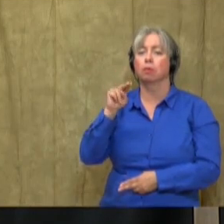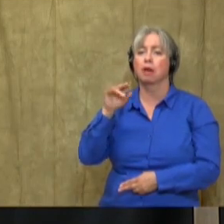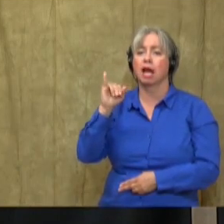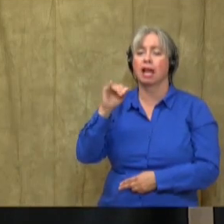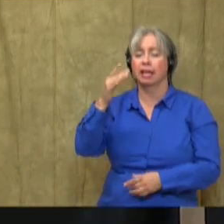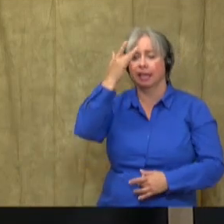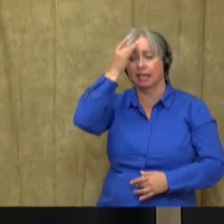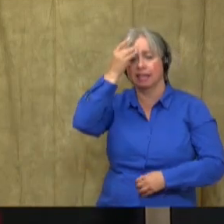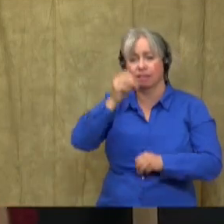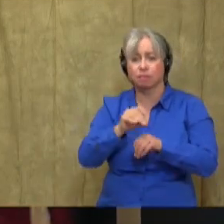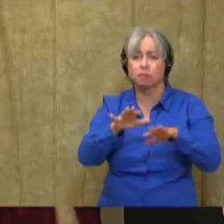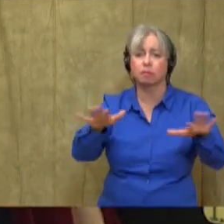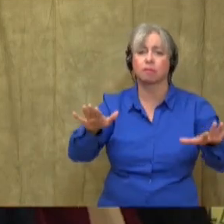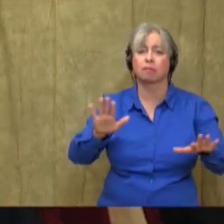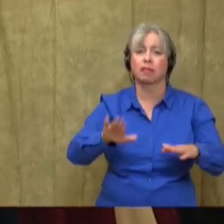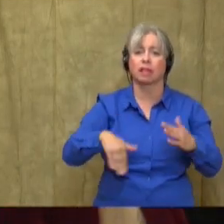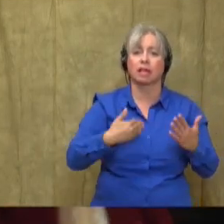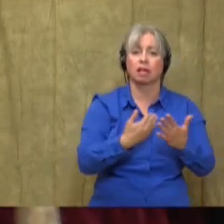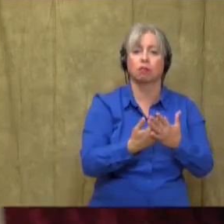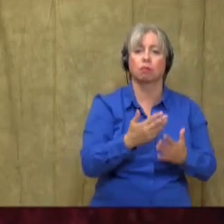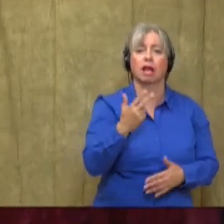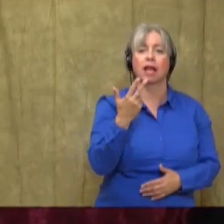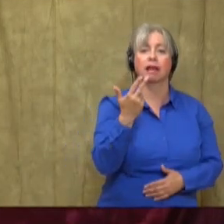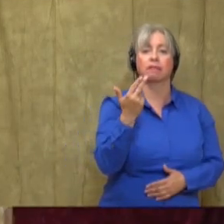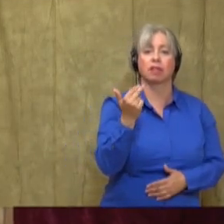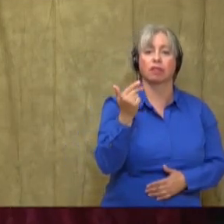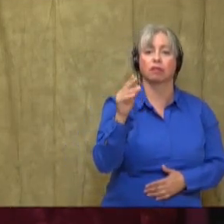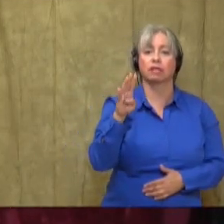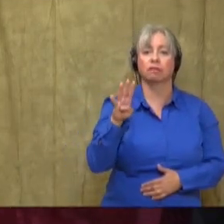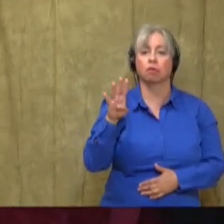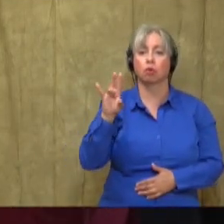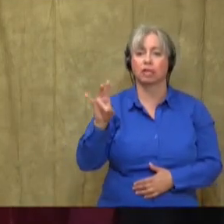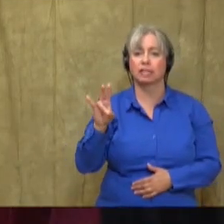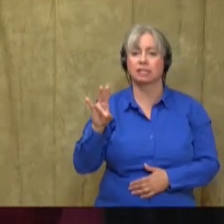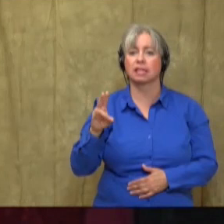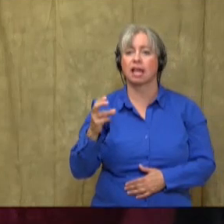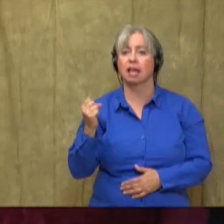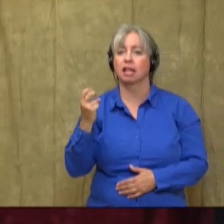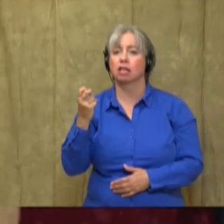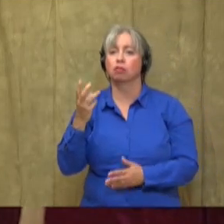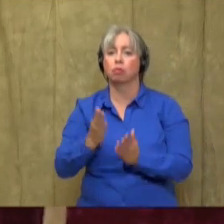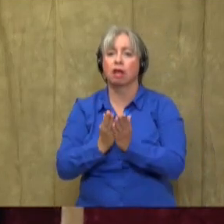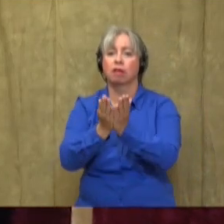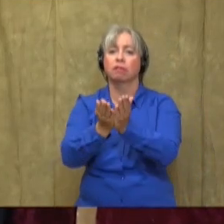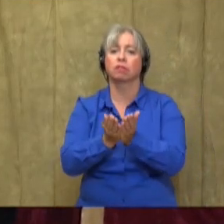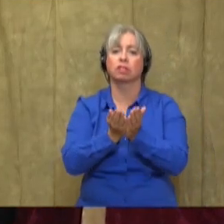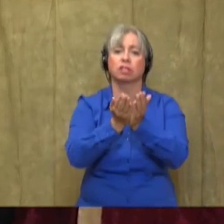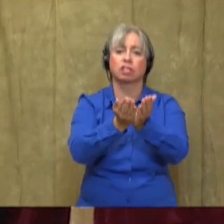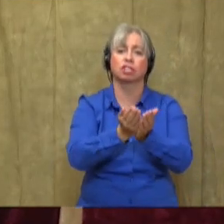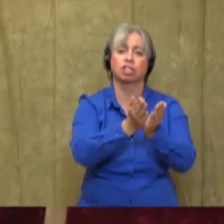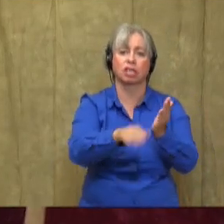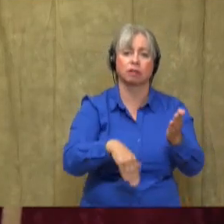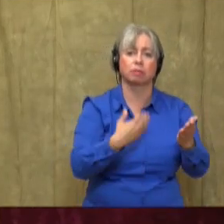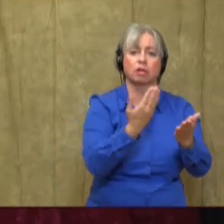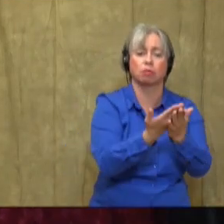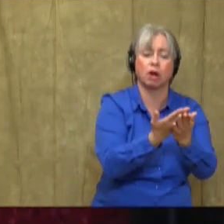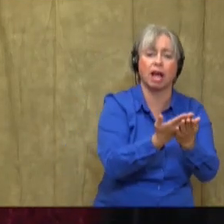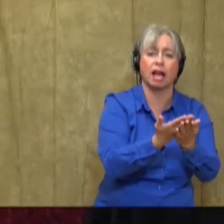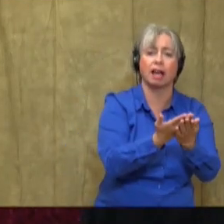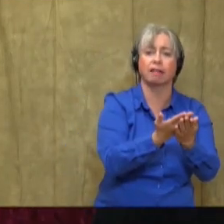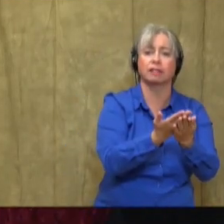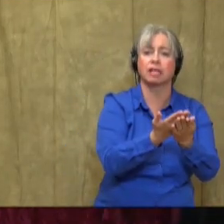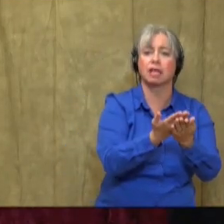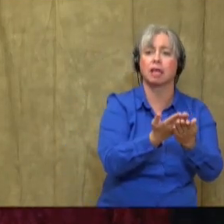about 1347. 12 ships arrived into the port of Europe, and the people were excited the ships were coming in, but